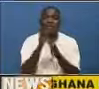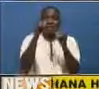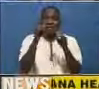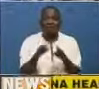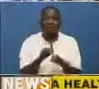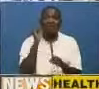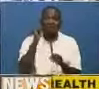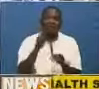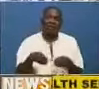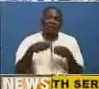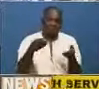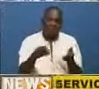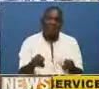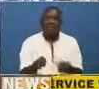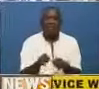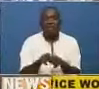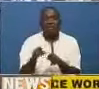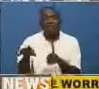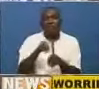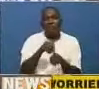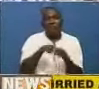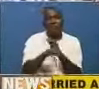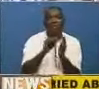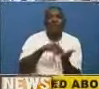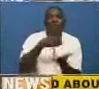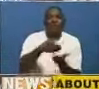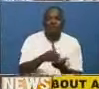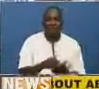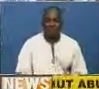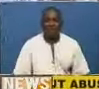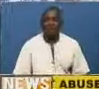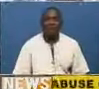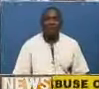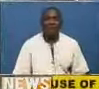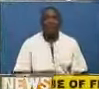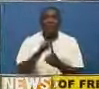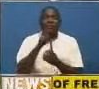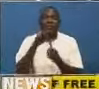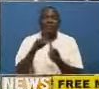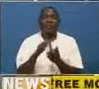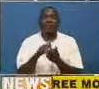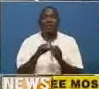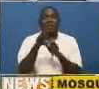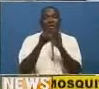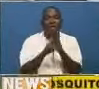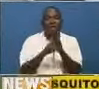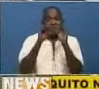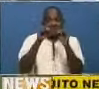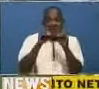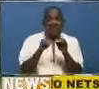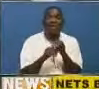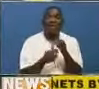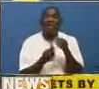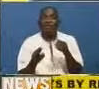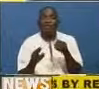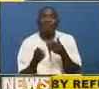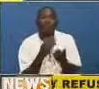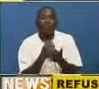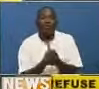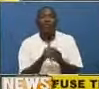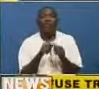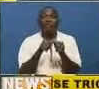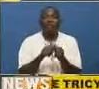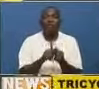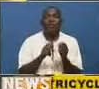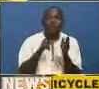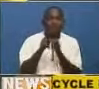teachers will be uploaded onto the portable gadget. So the curriculum, Teachers Resource Pack,